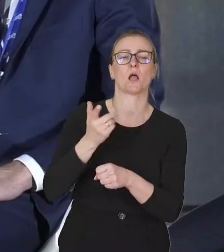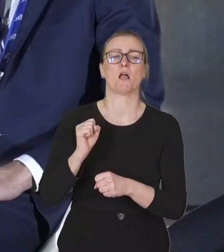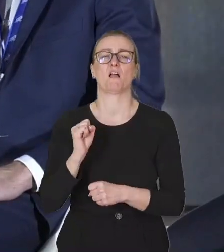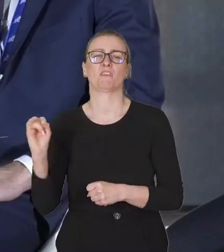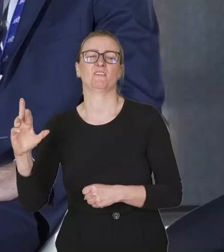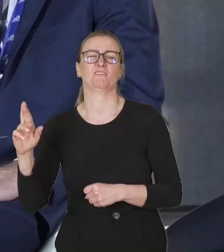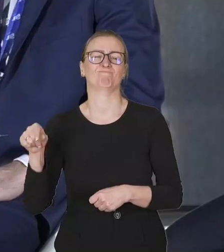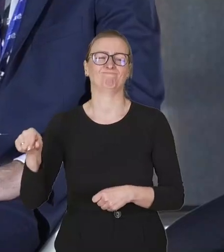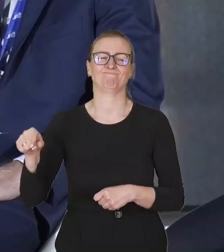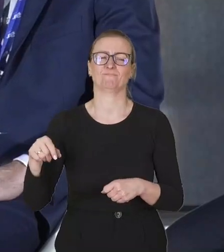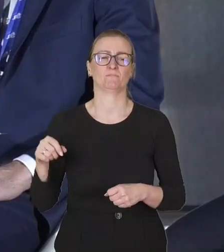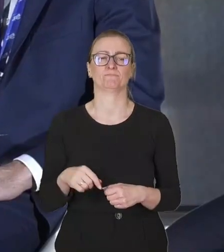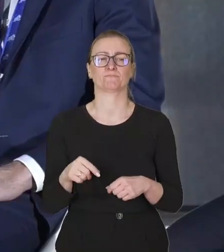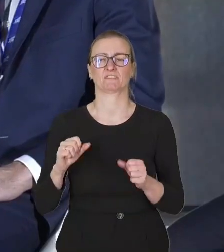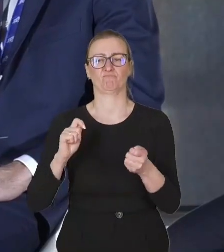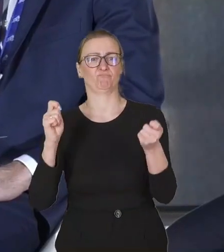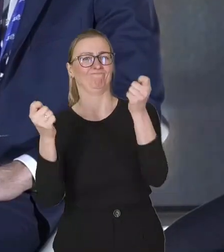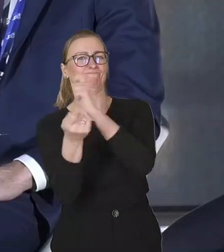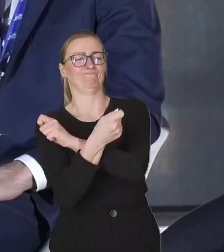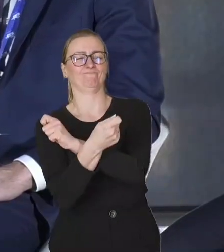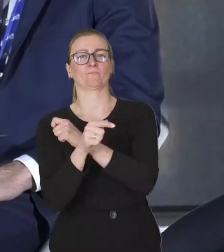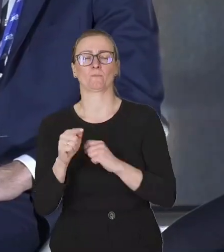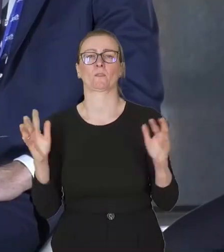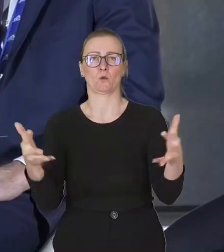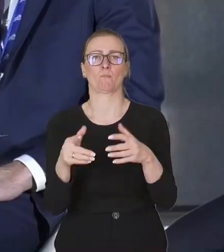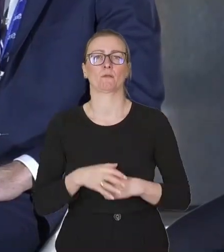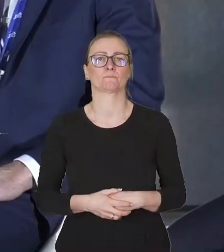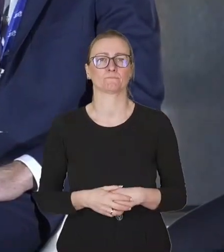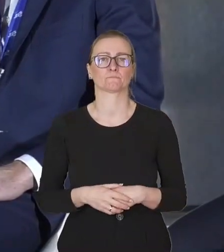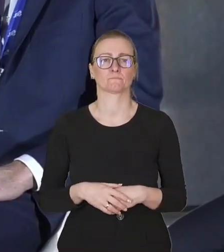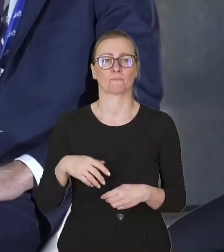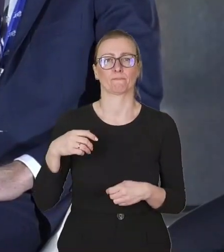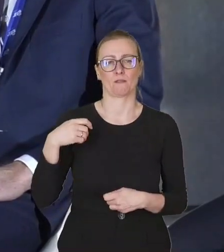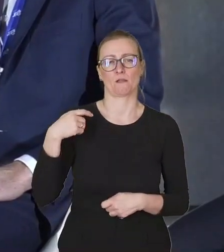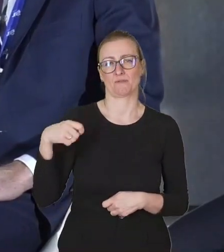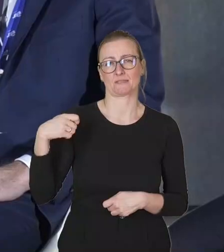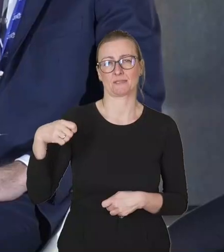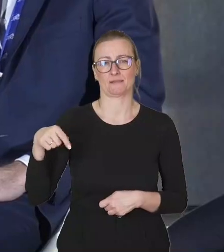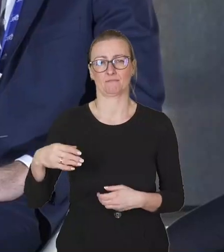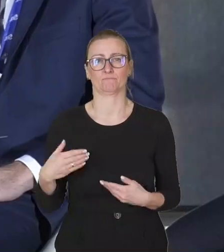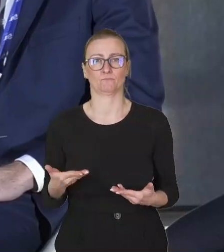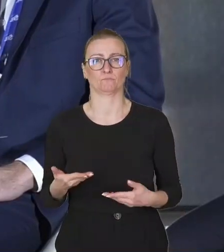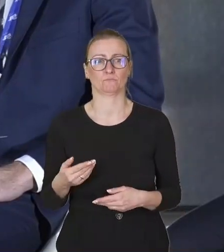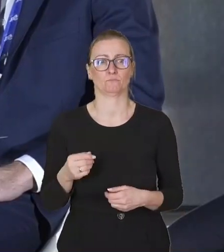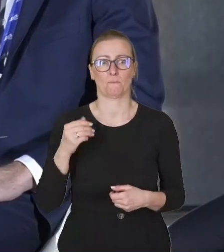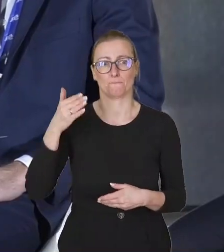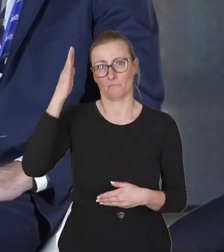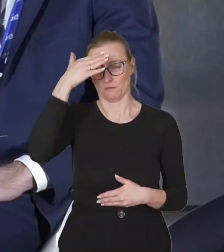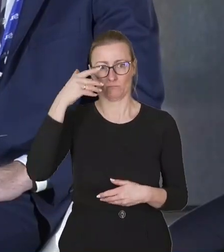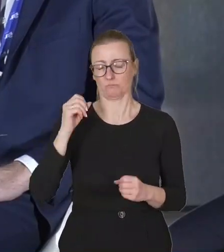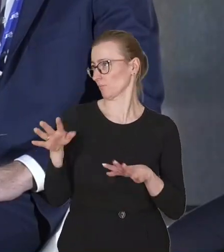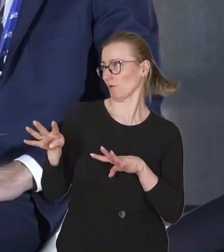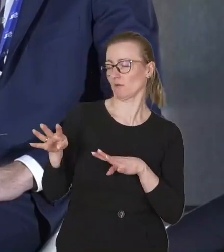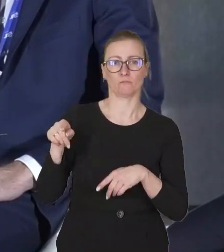politicians. Mm-hmm. So President Trump described it as a wake-up call for the tech industry. And I'm wondering, why is it so quiet in Europe about it?